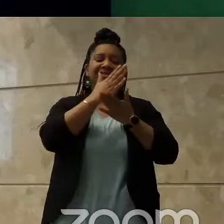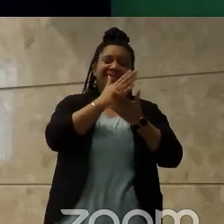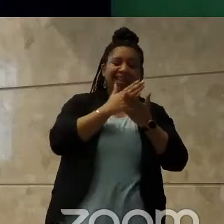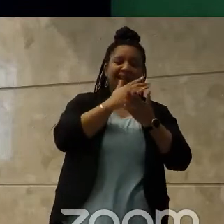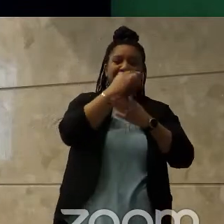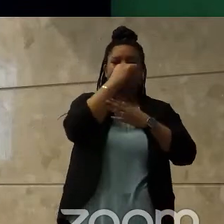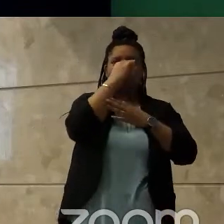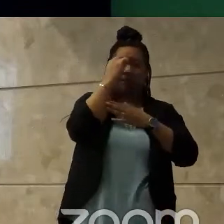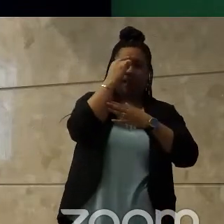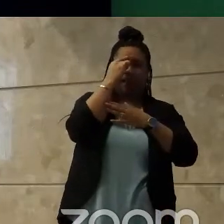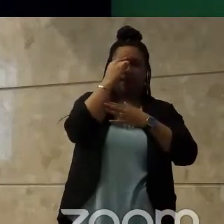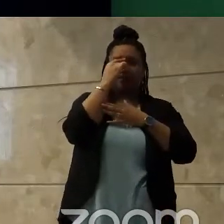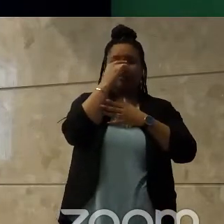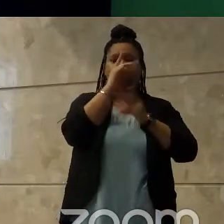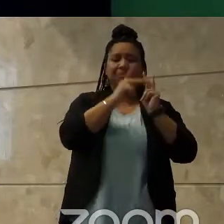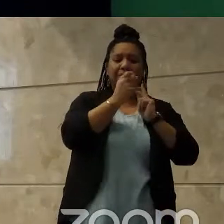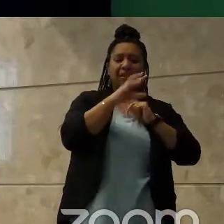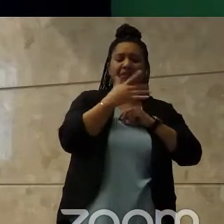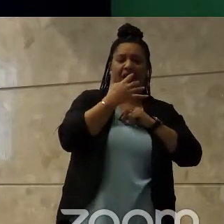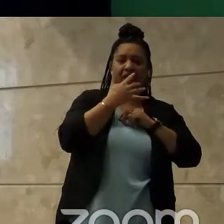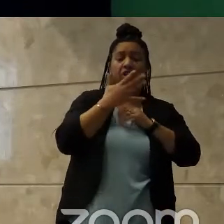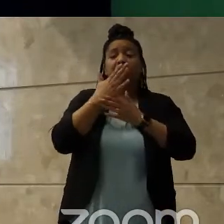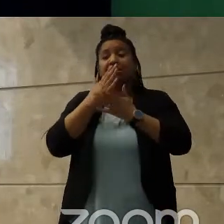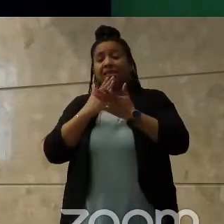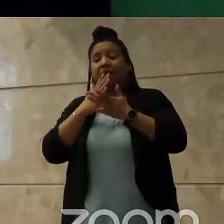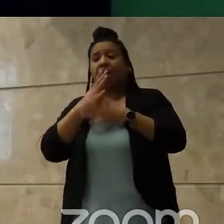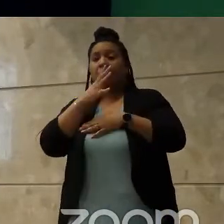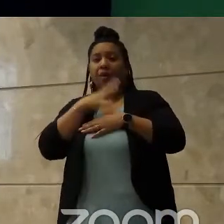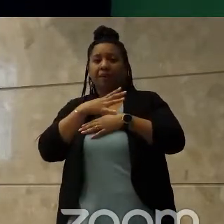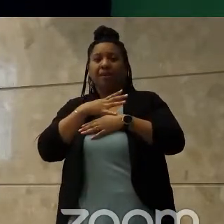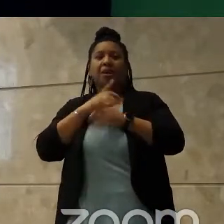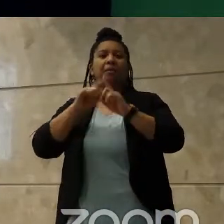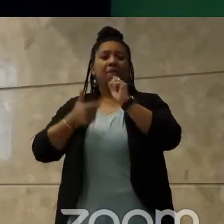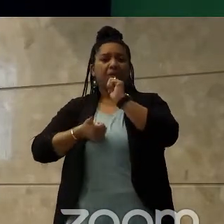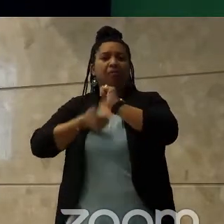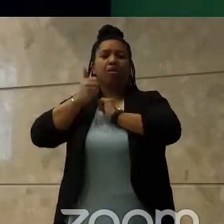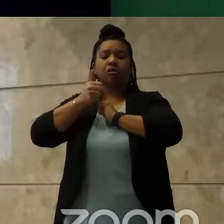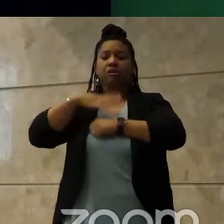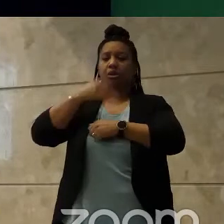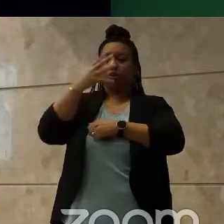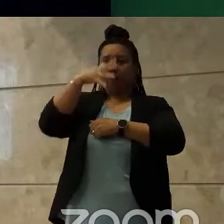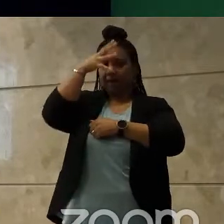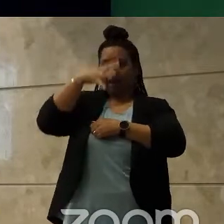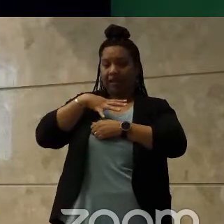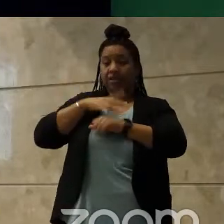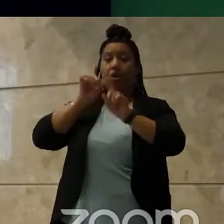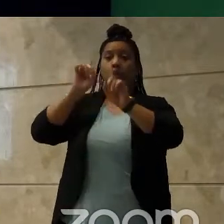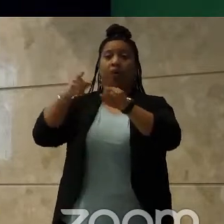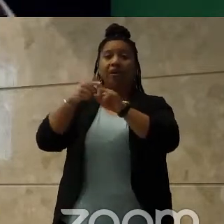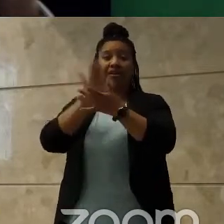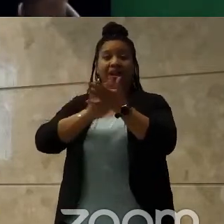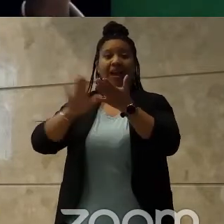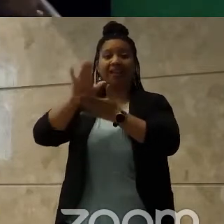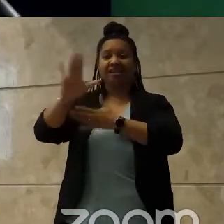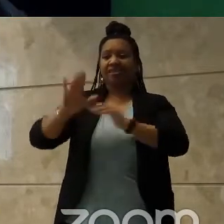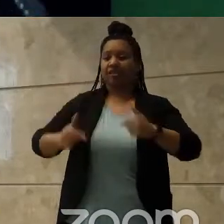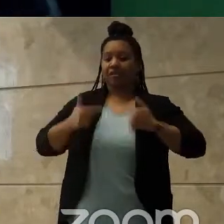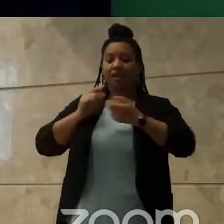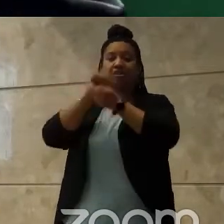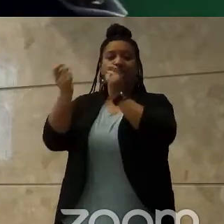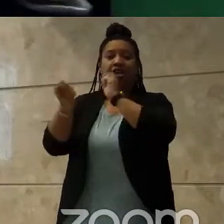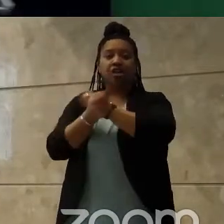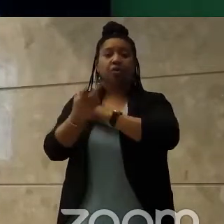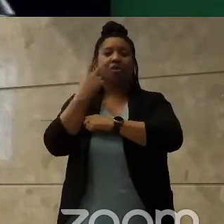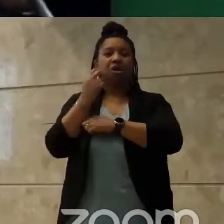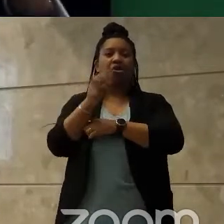black, some women, mainly white guys, but they went to college and it changed their lives. And we saw 2 million